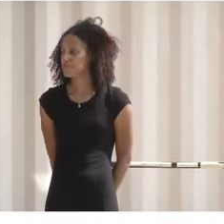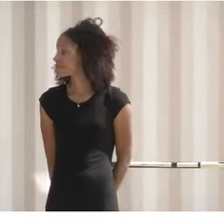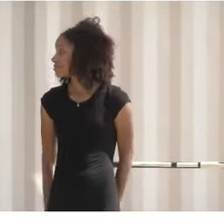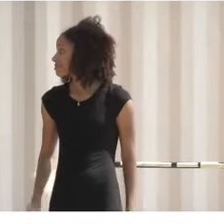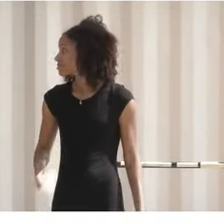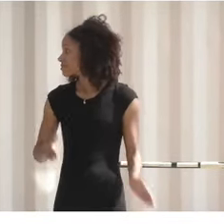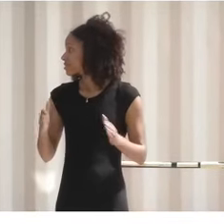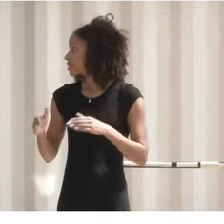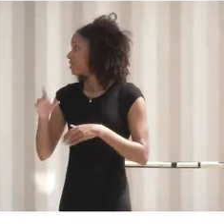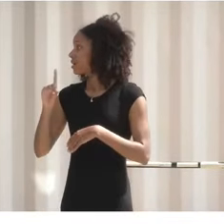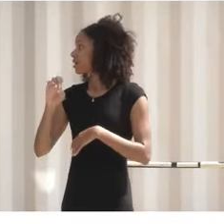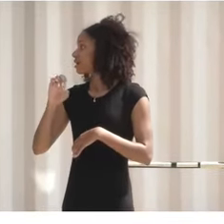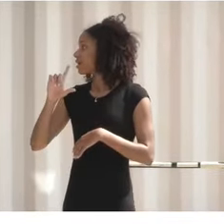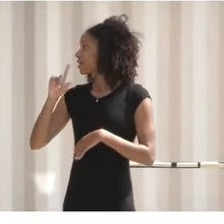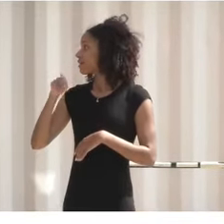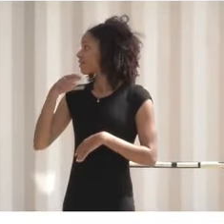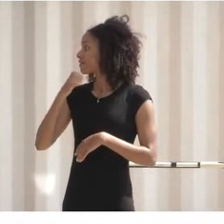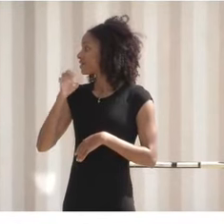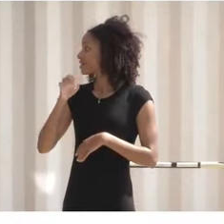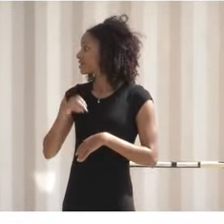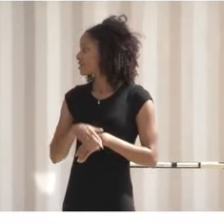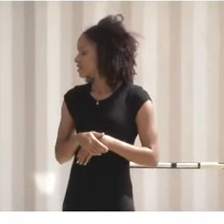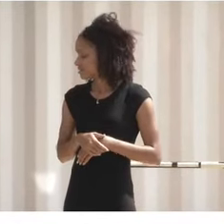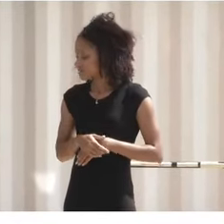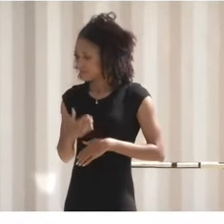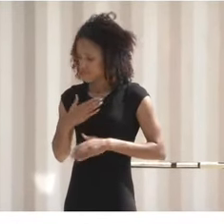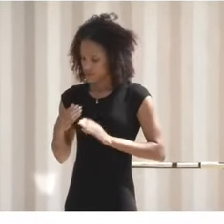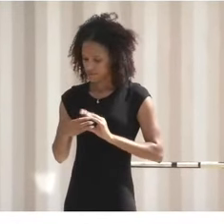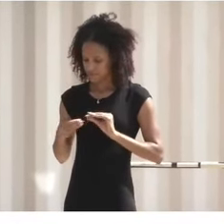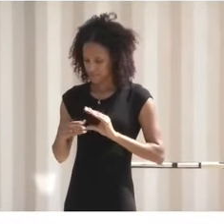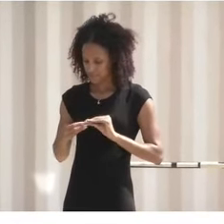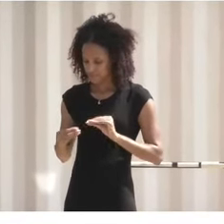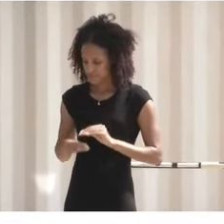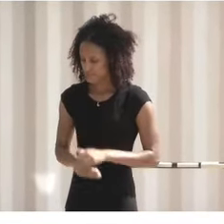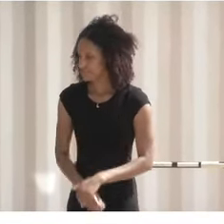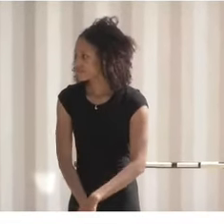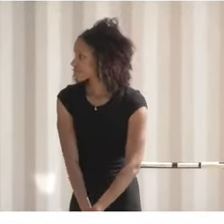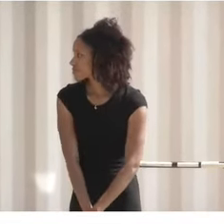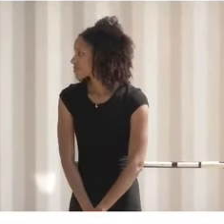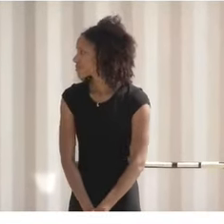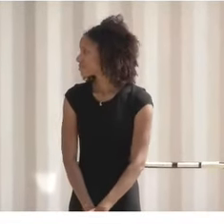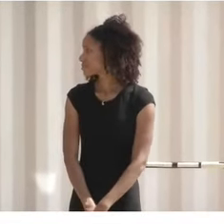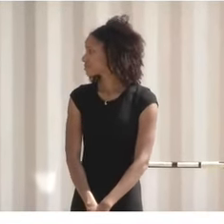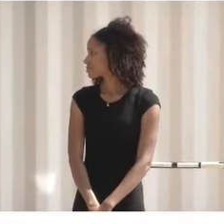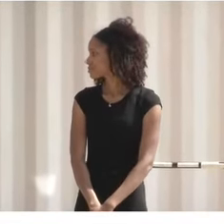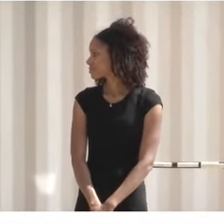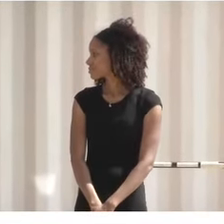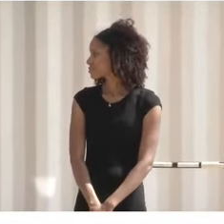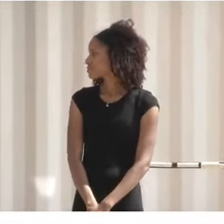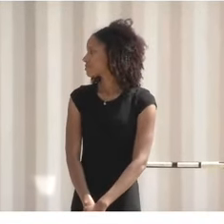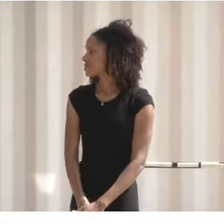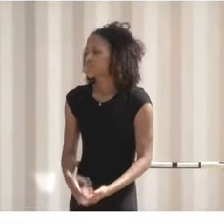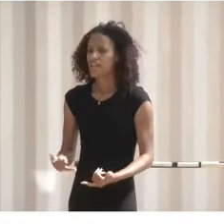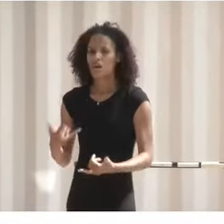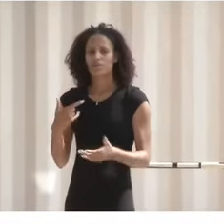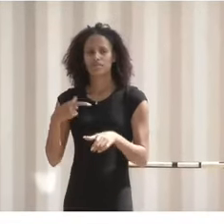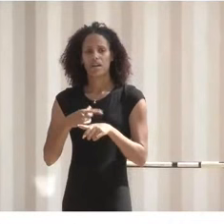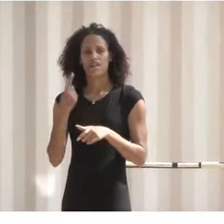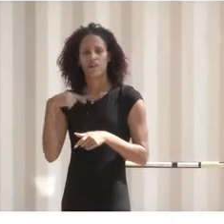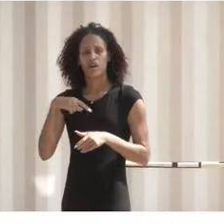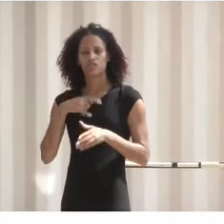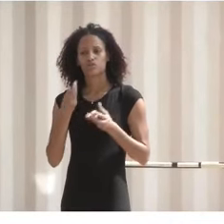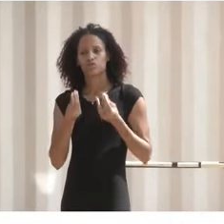Delphine? My parting shot is, it is time for us to blend